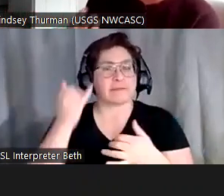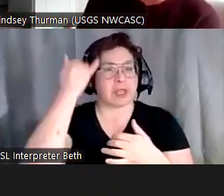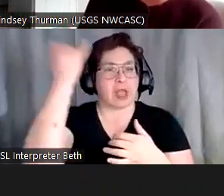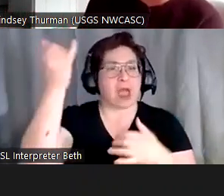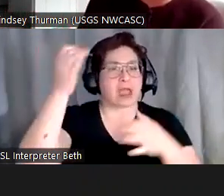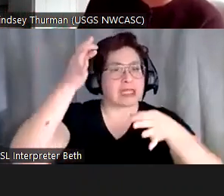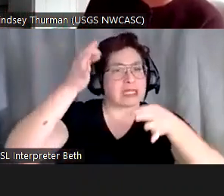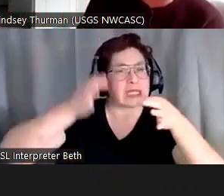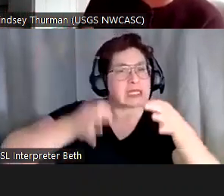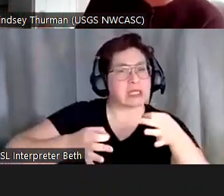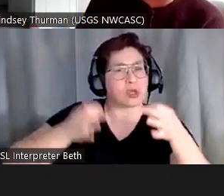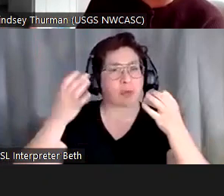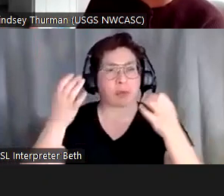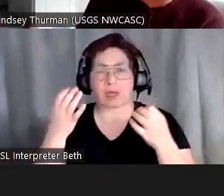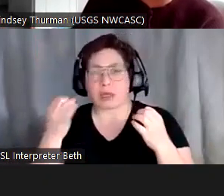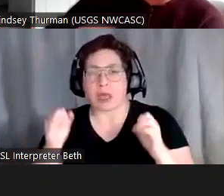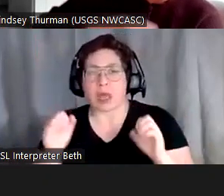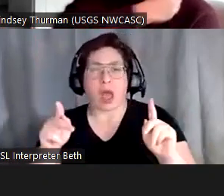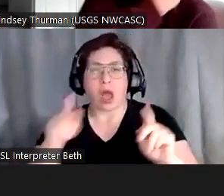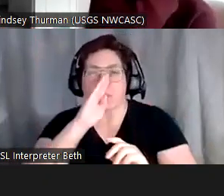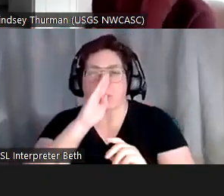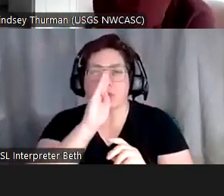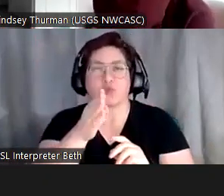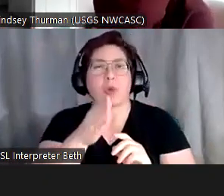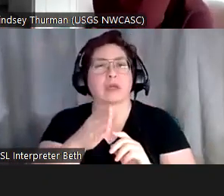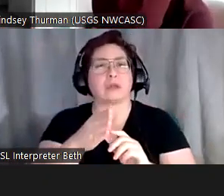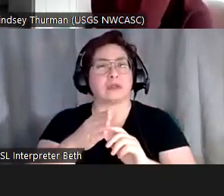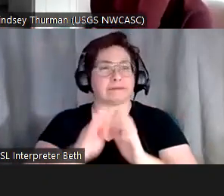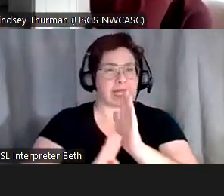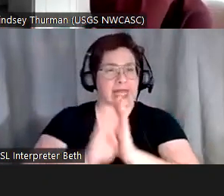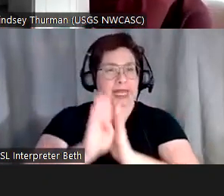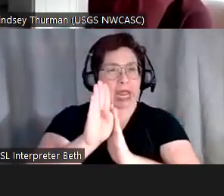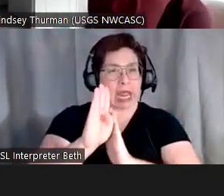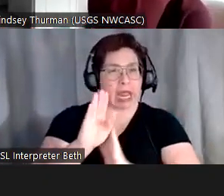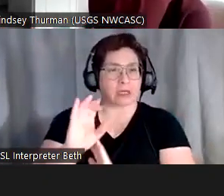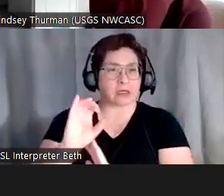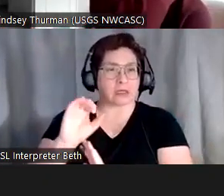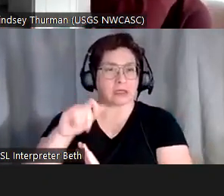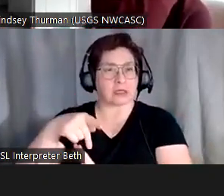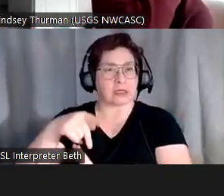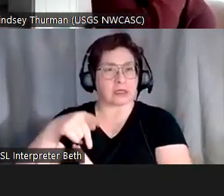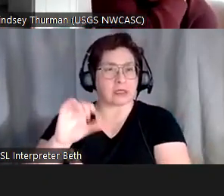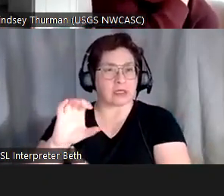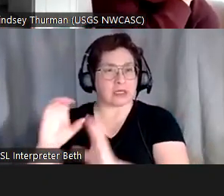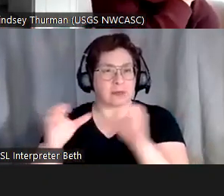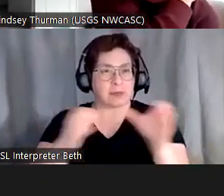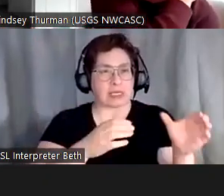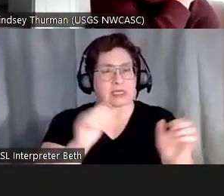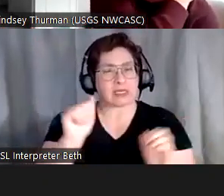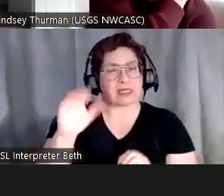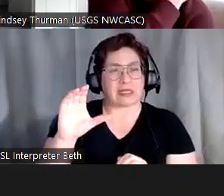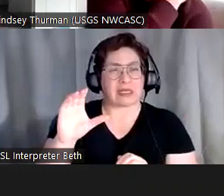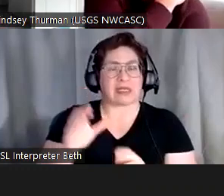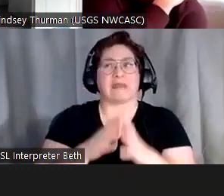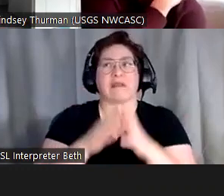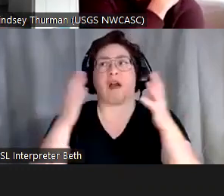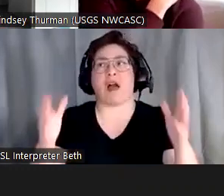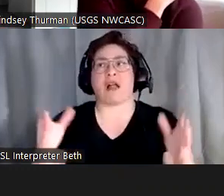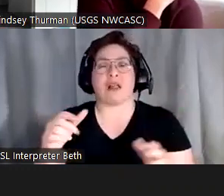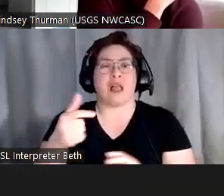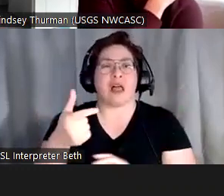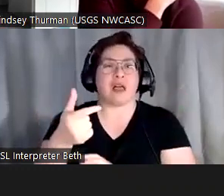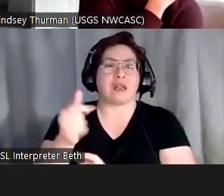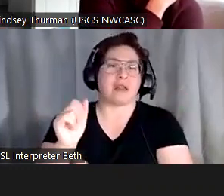there are opportunities to directly enhance the species AC. And as I mentioned, it's a lot of genetic-based stuff.